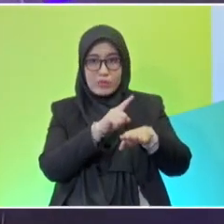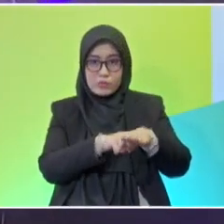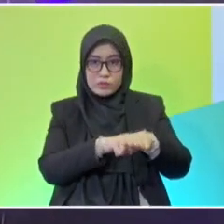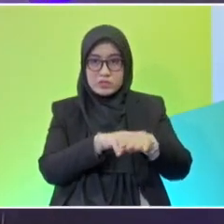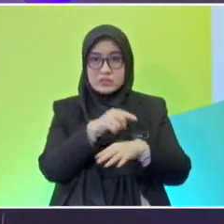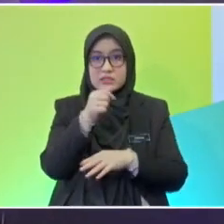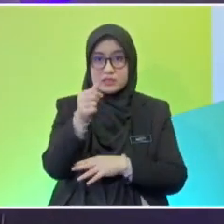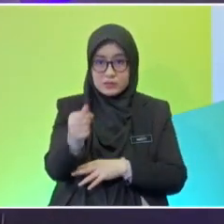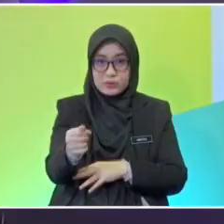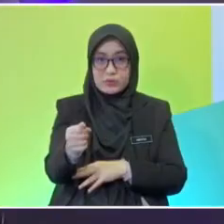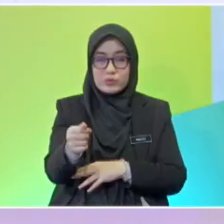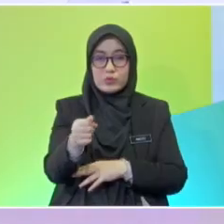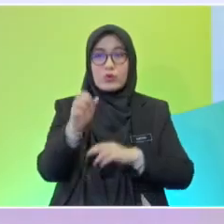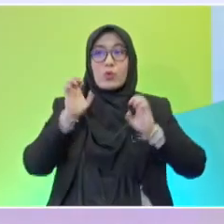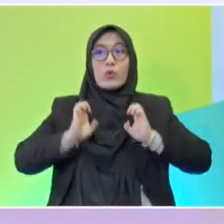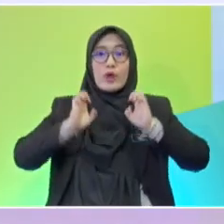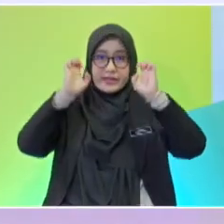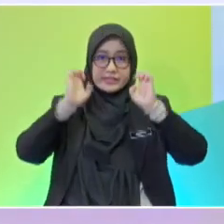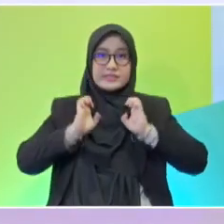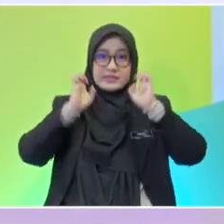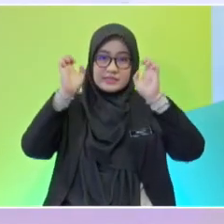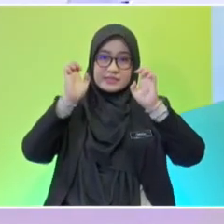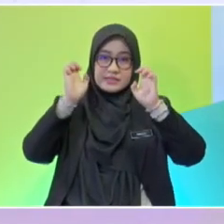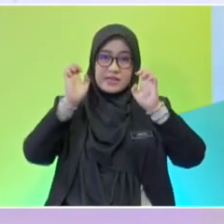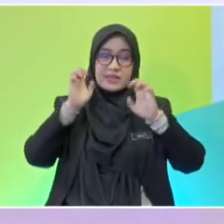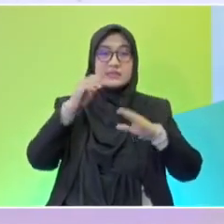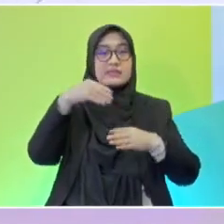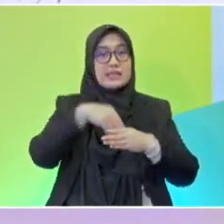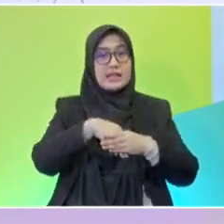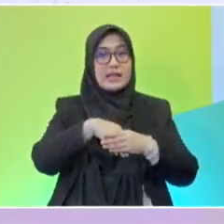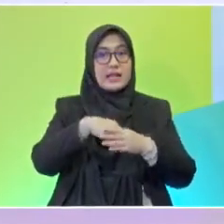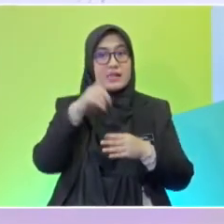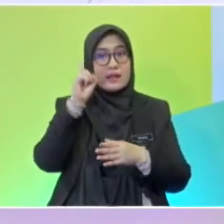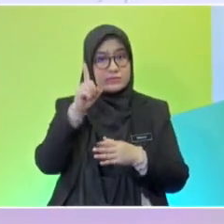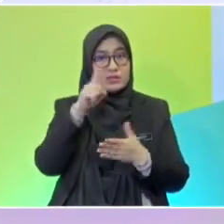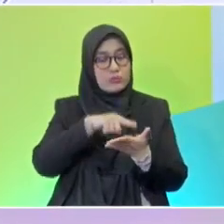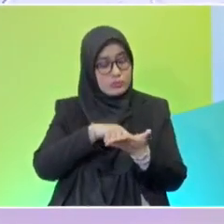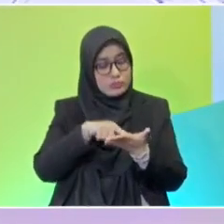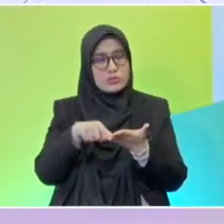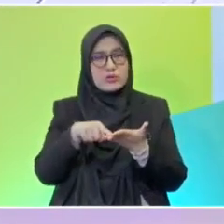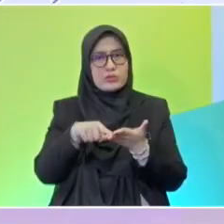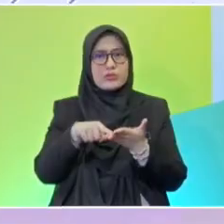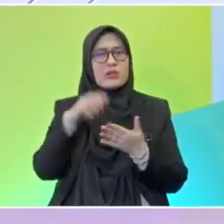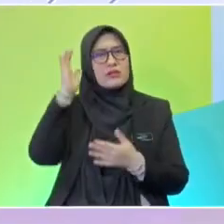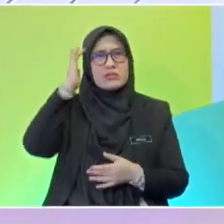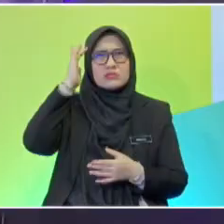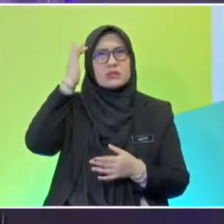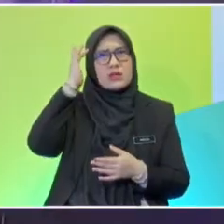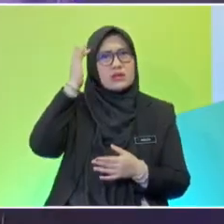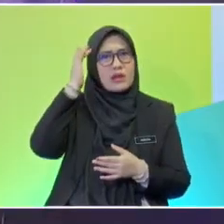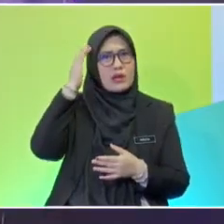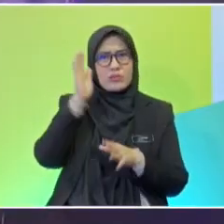a week? How many hours do... I don't think I understand your question, Ms. Suji. How